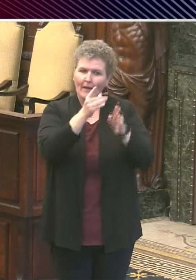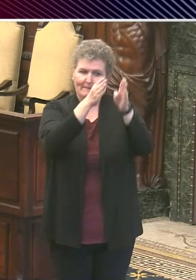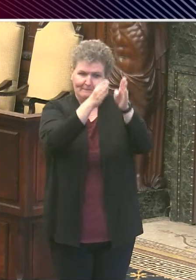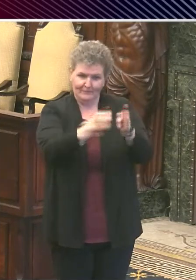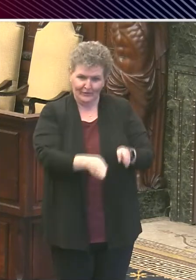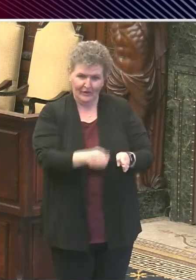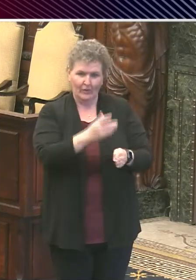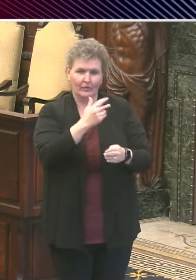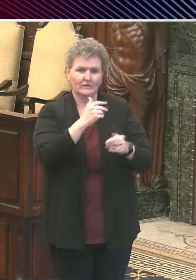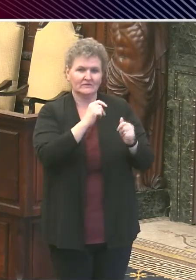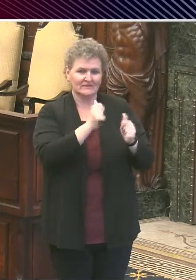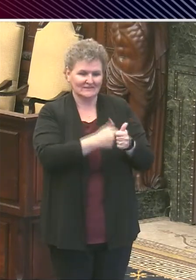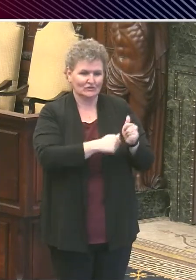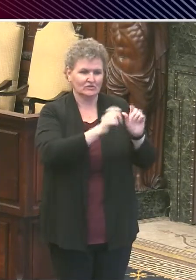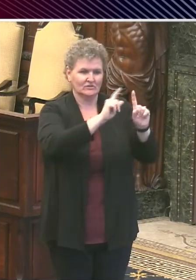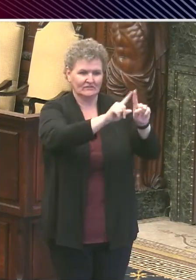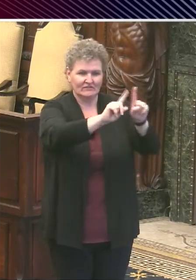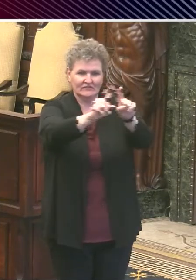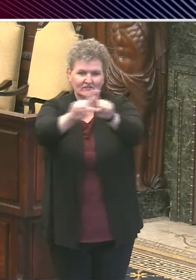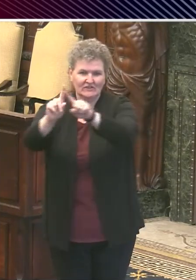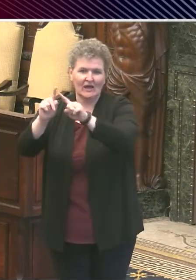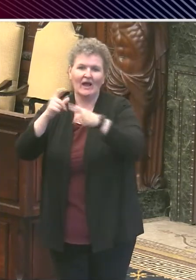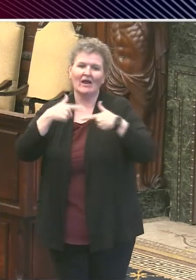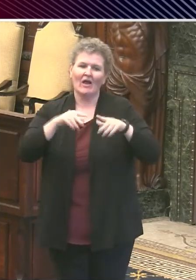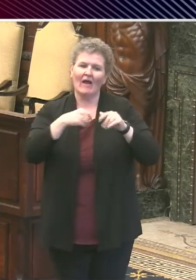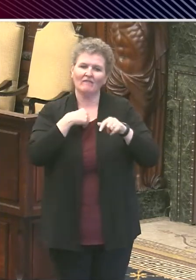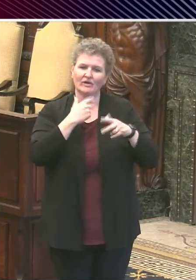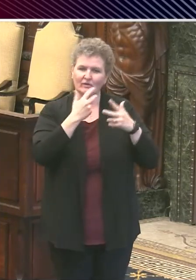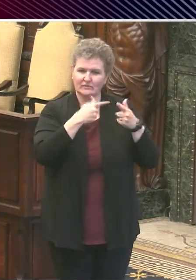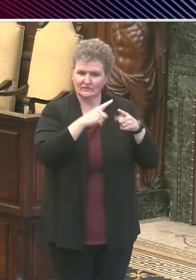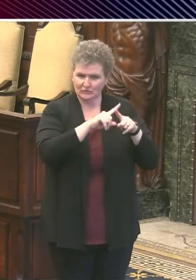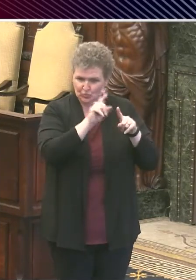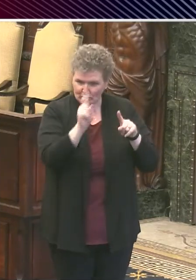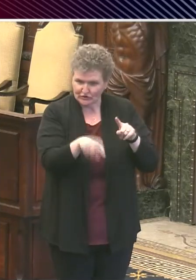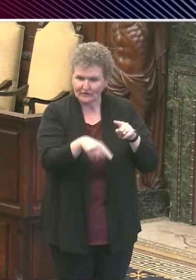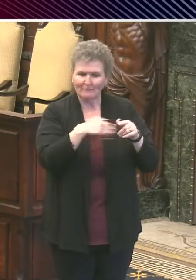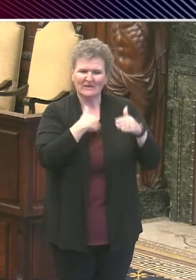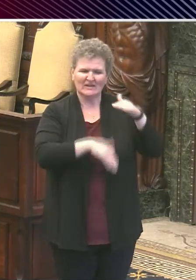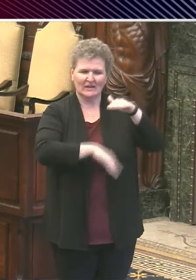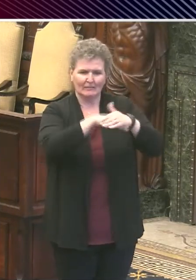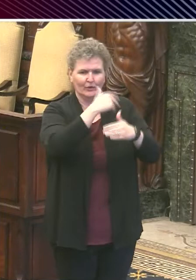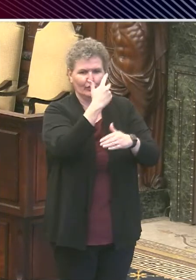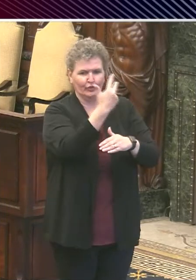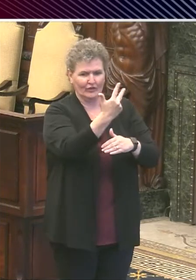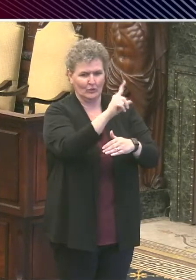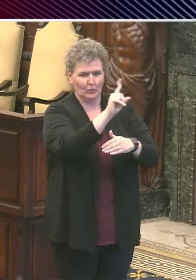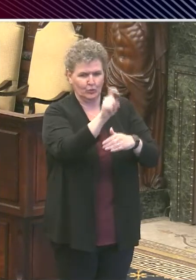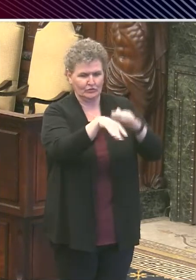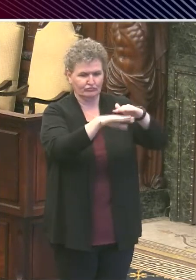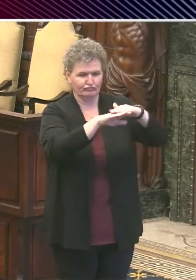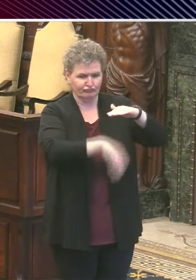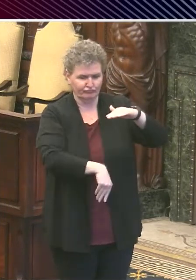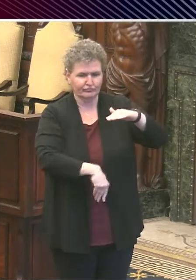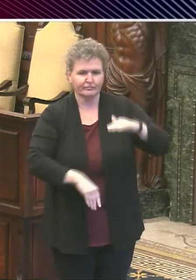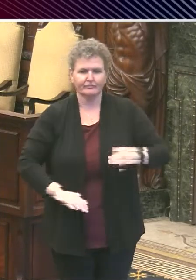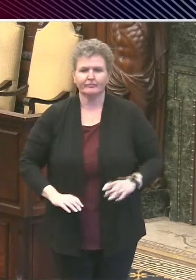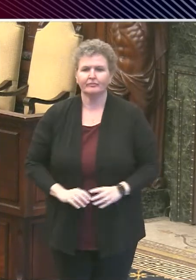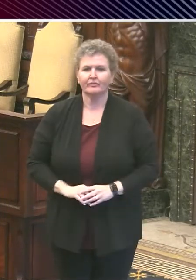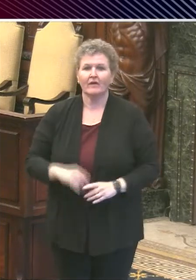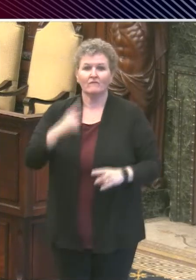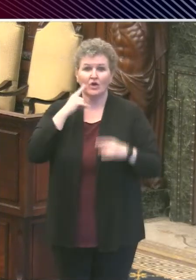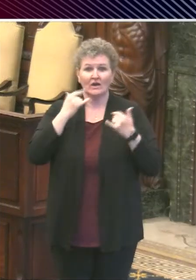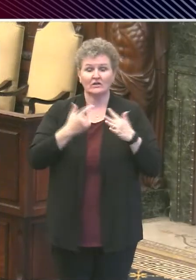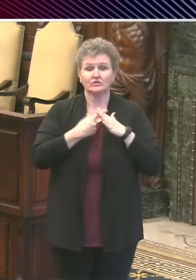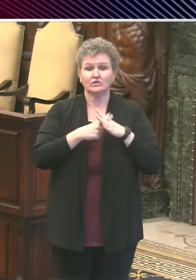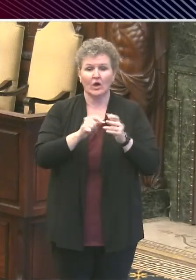media outlet is permitted to ask questions. And please limit your questions to 3 or fewer. For now, let's start off